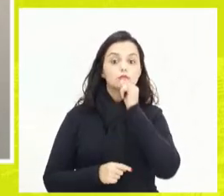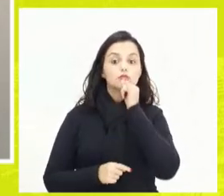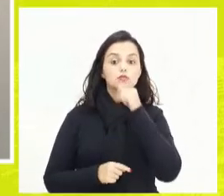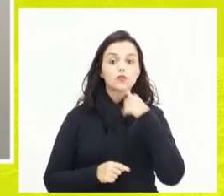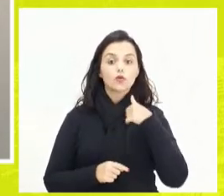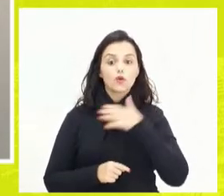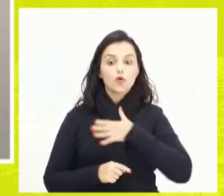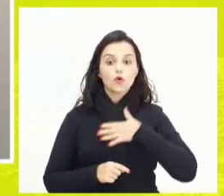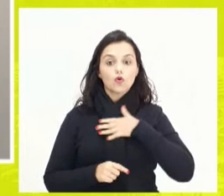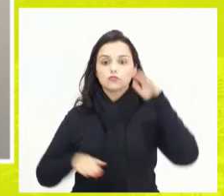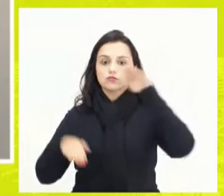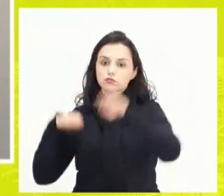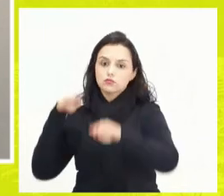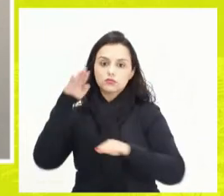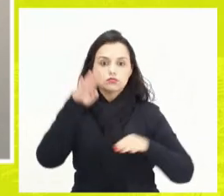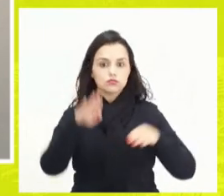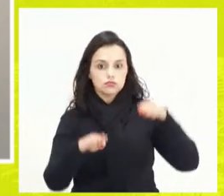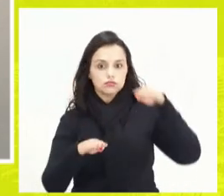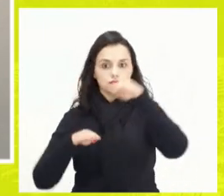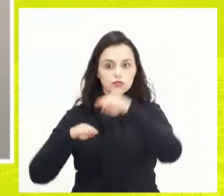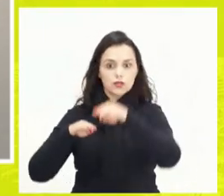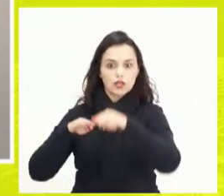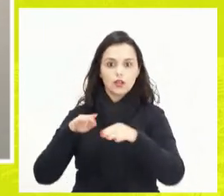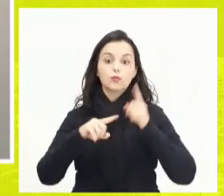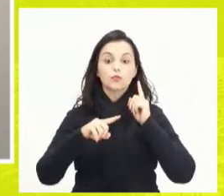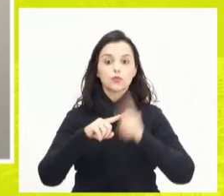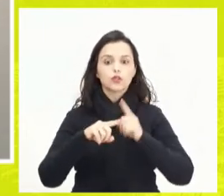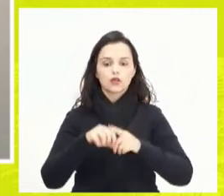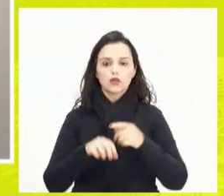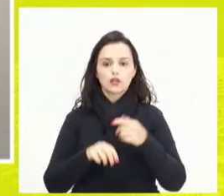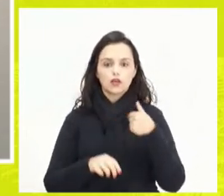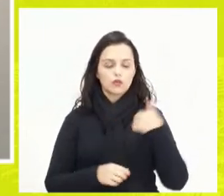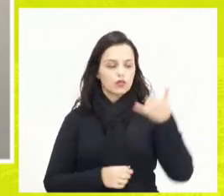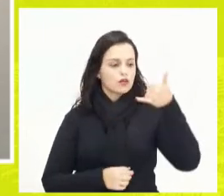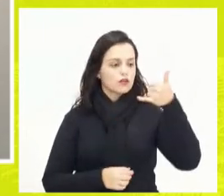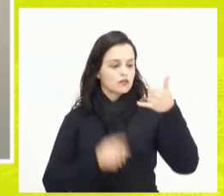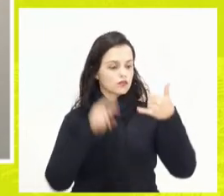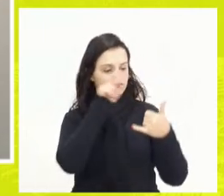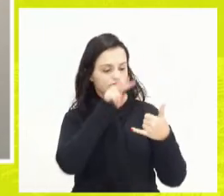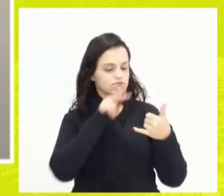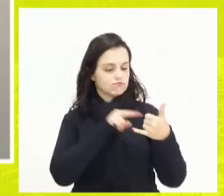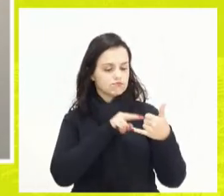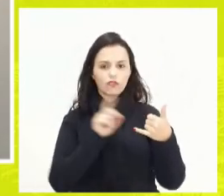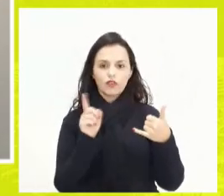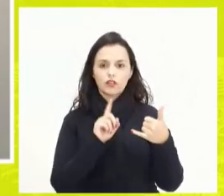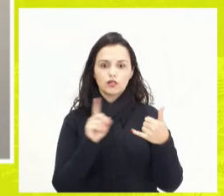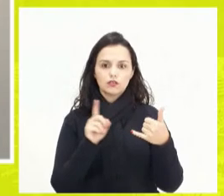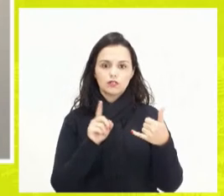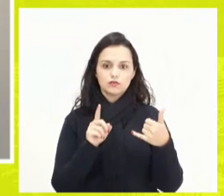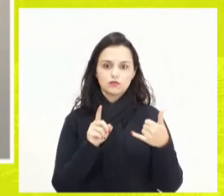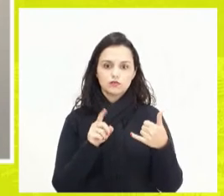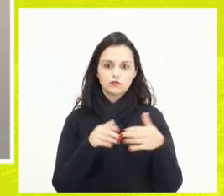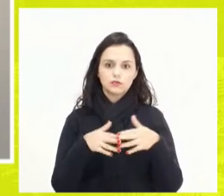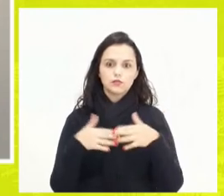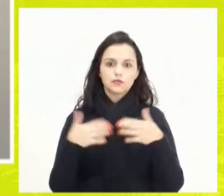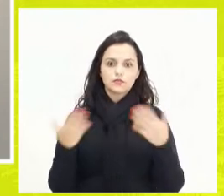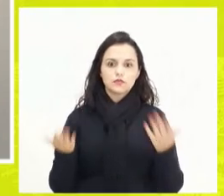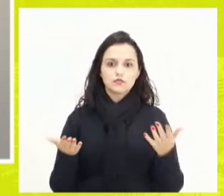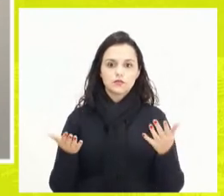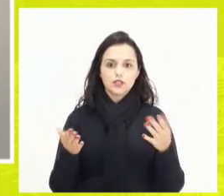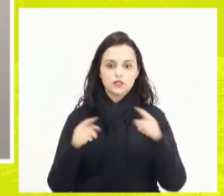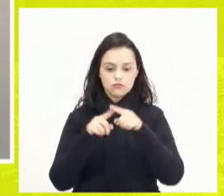swim but i like to swim because i cannot see my phone when i'm swimming and